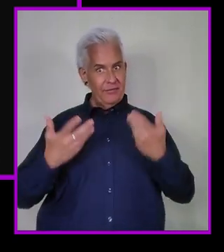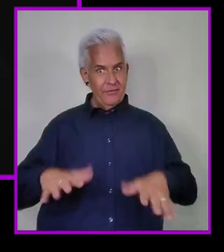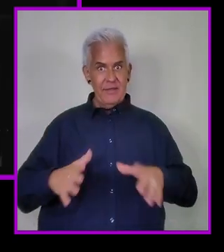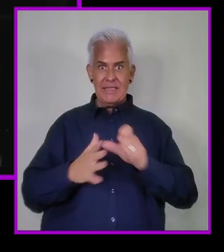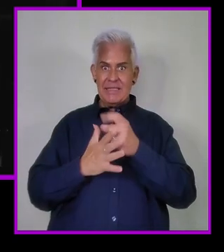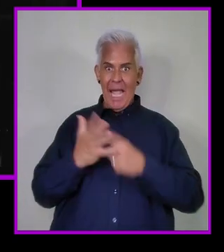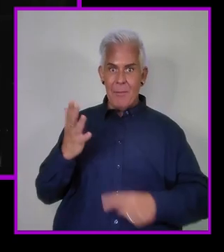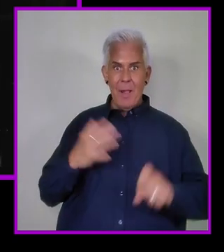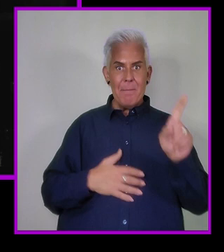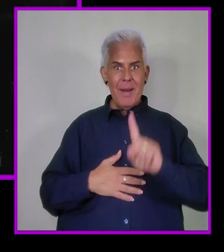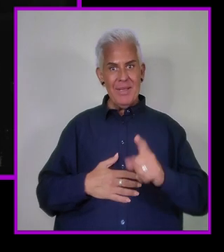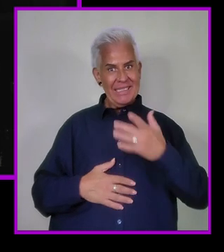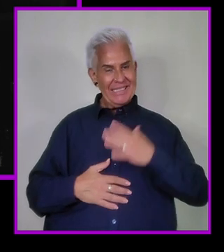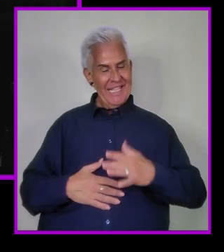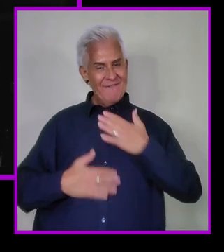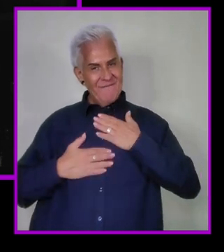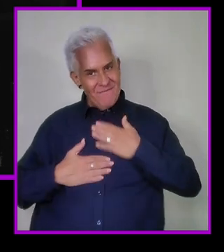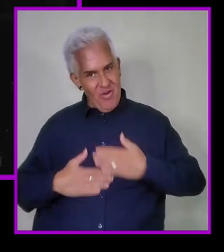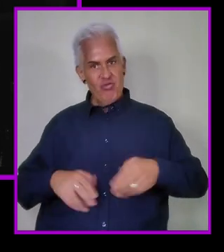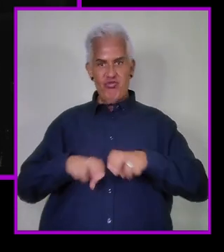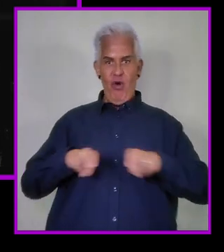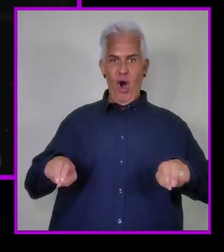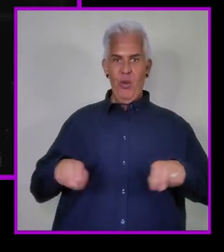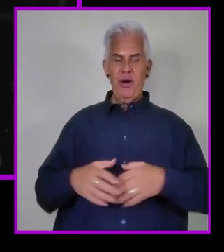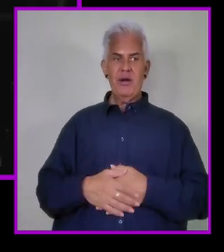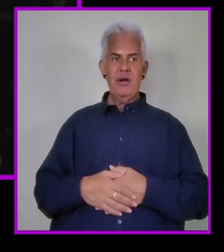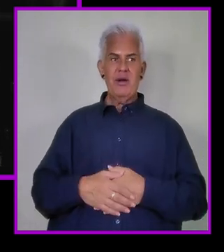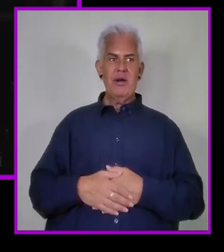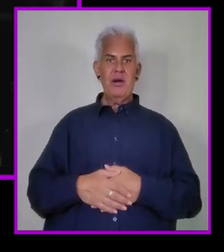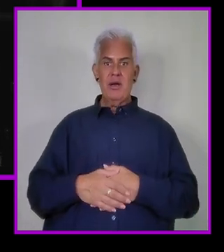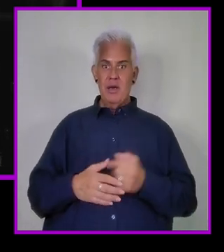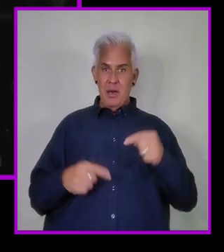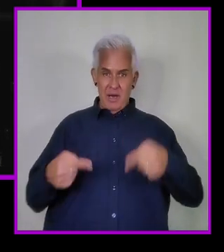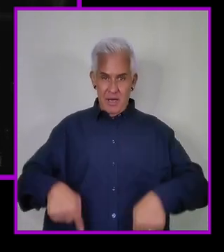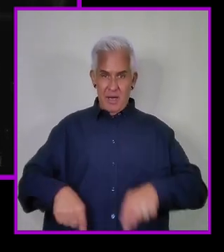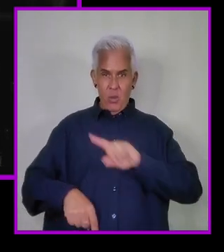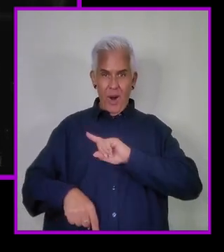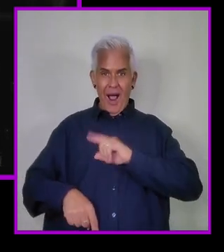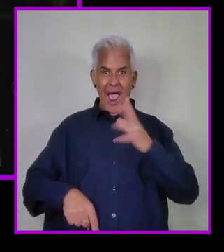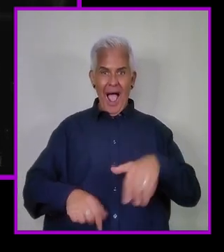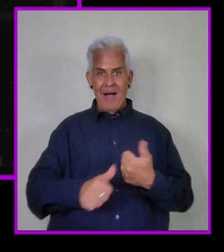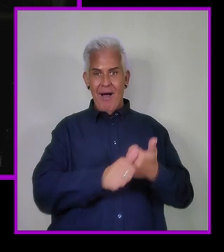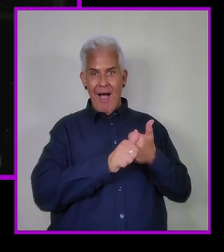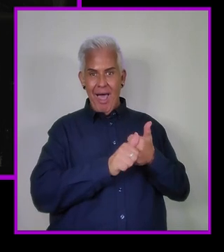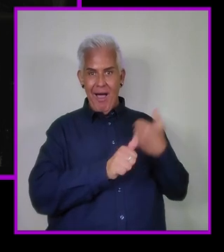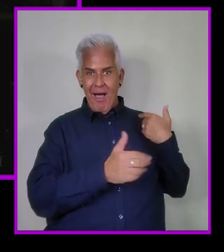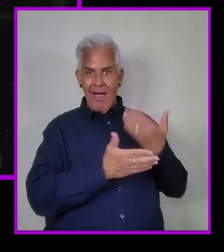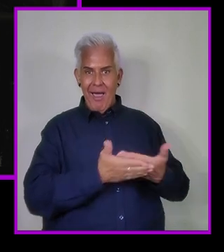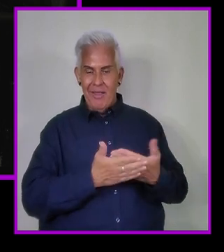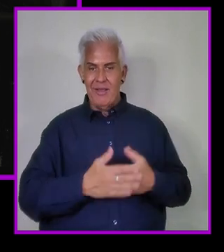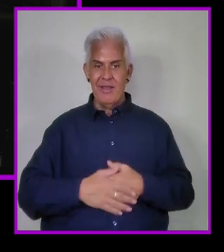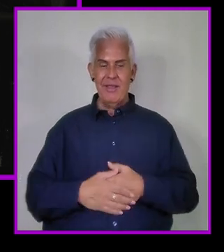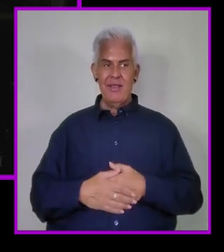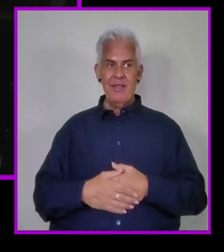aren't there in the front row with us all. Yeah, I'm only sat here today because of allies. Yeah. And,